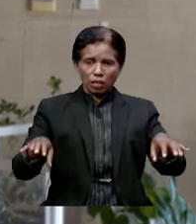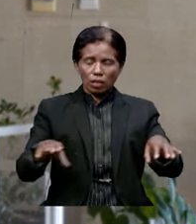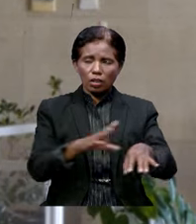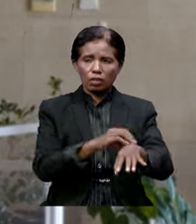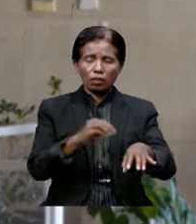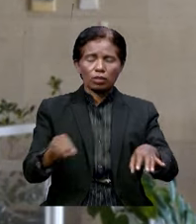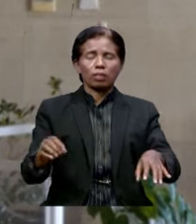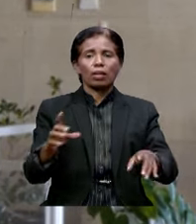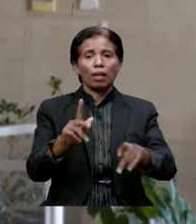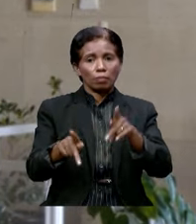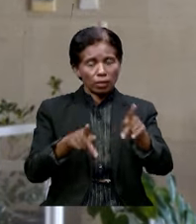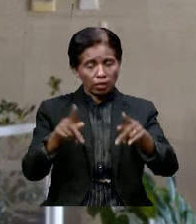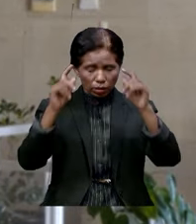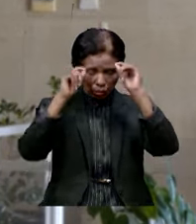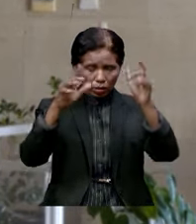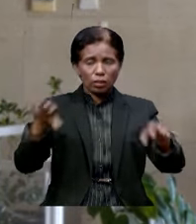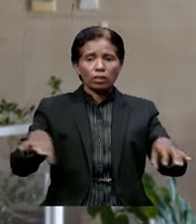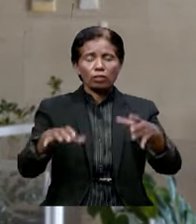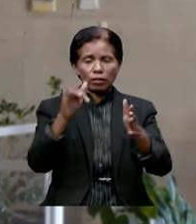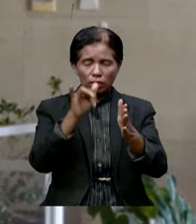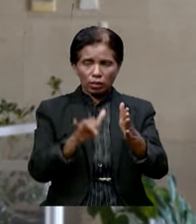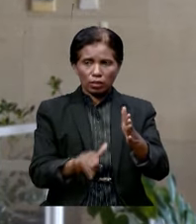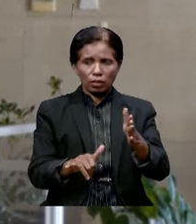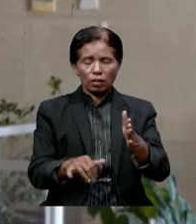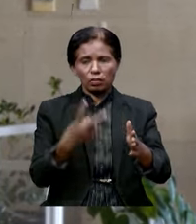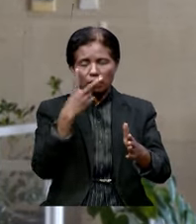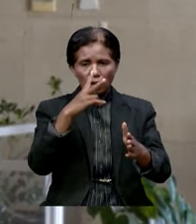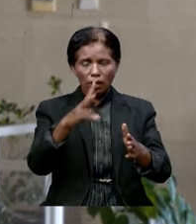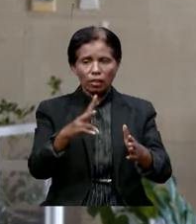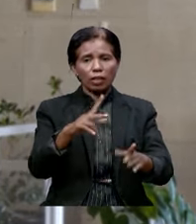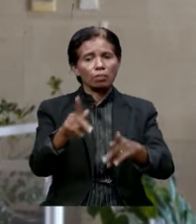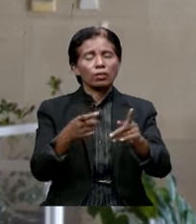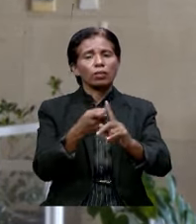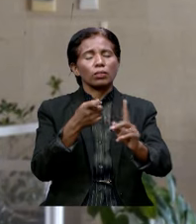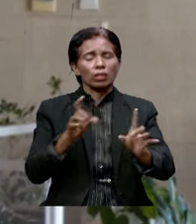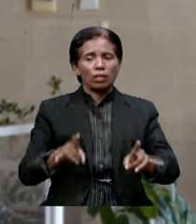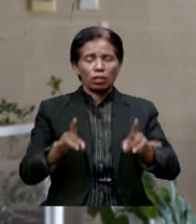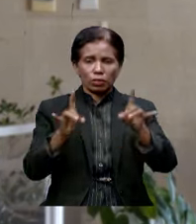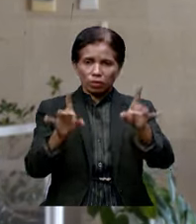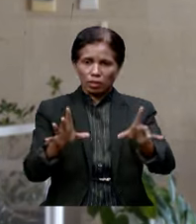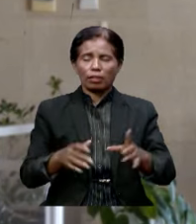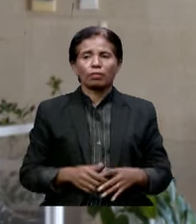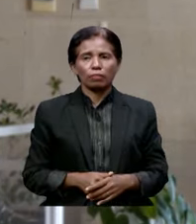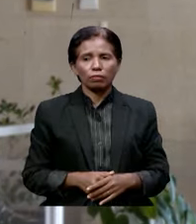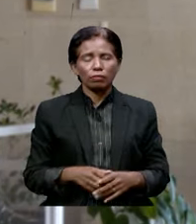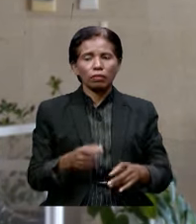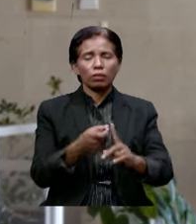living here in Timor-Leste to say hello to them and bring them greetings from Australia